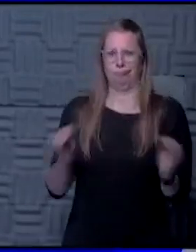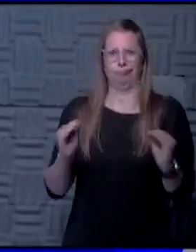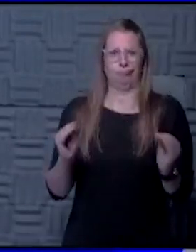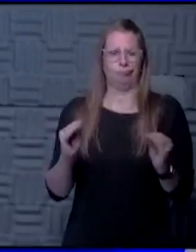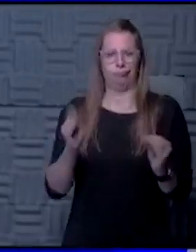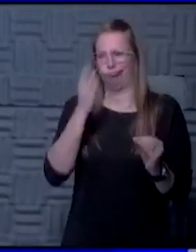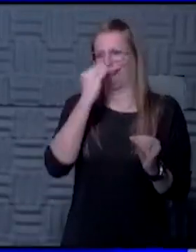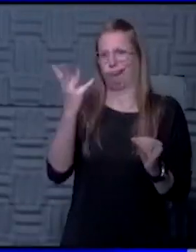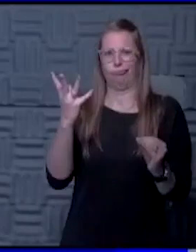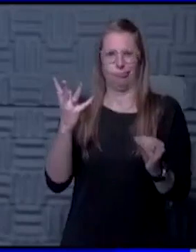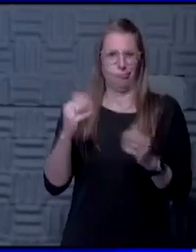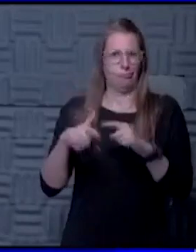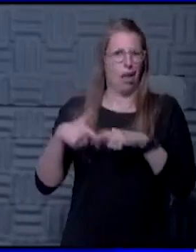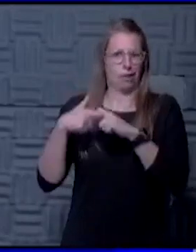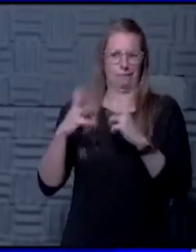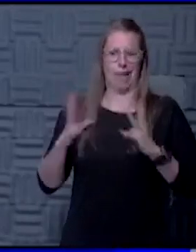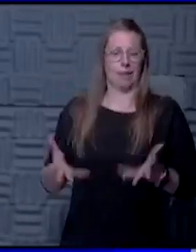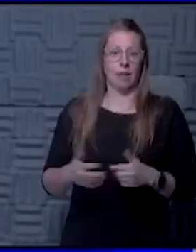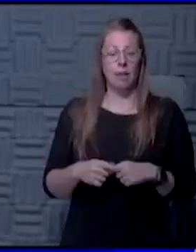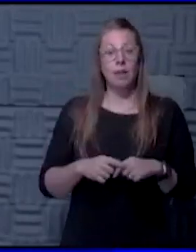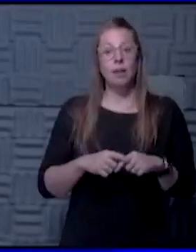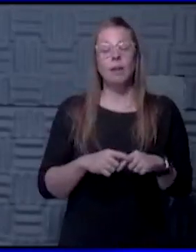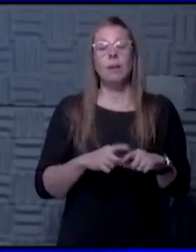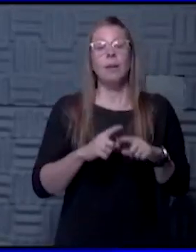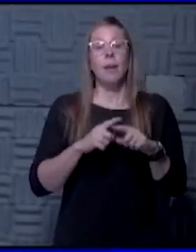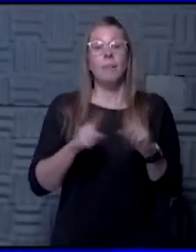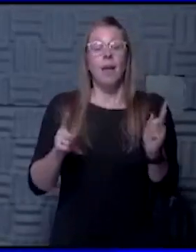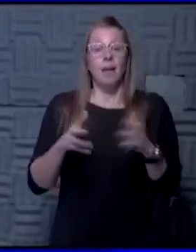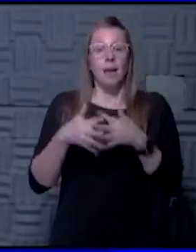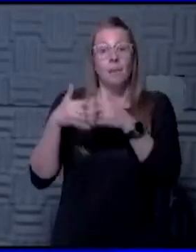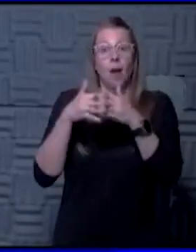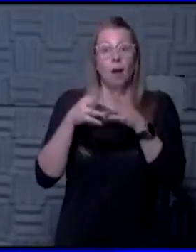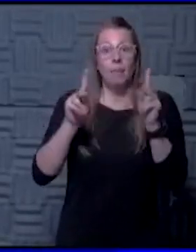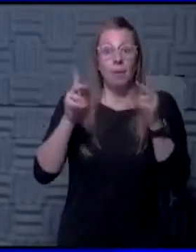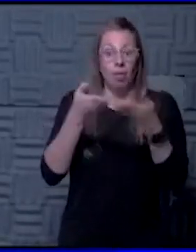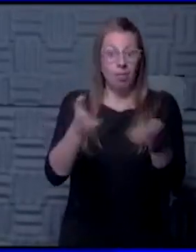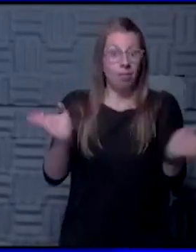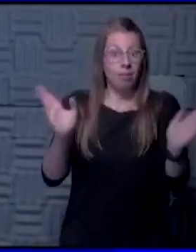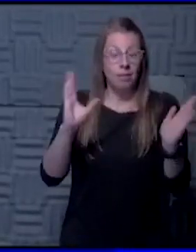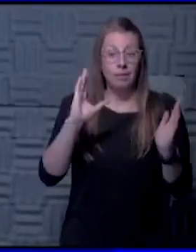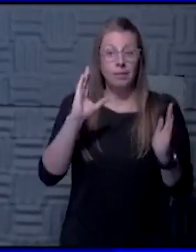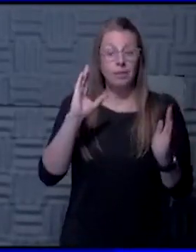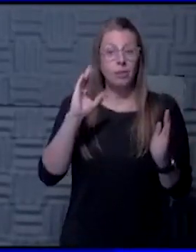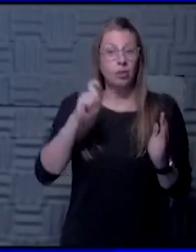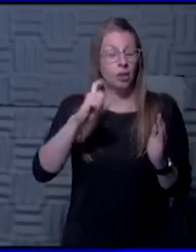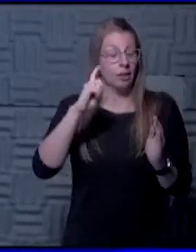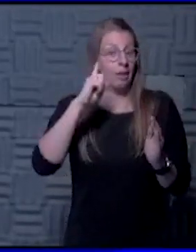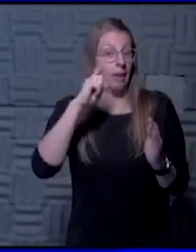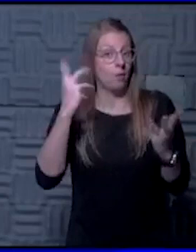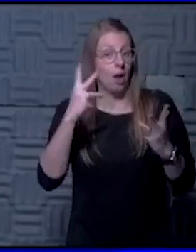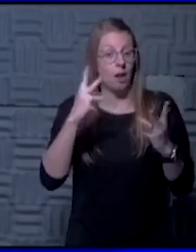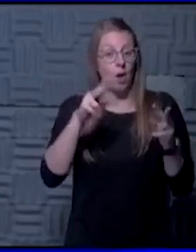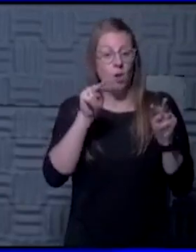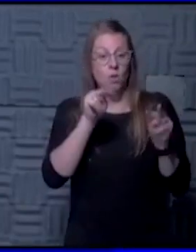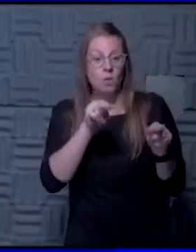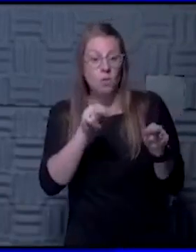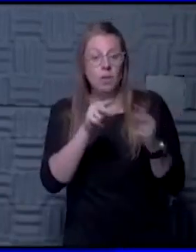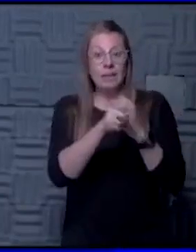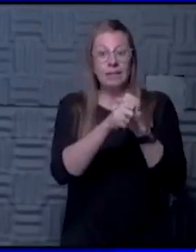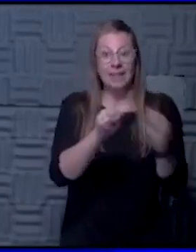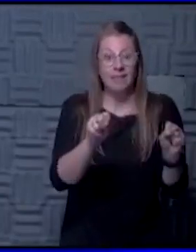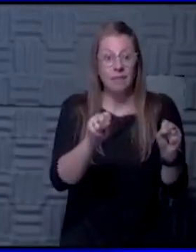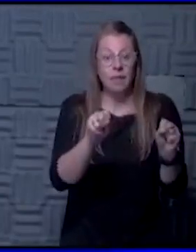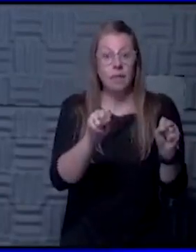These happen all the time, but what should that tell the American public? That the process of monitoring